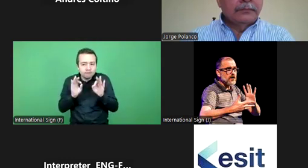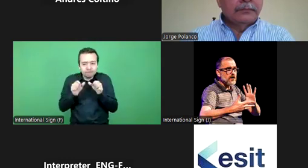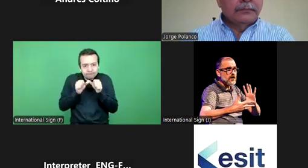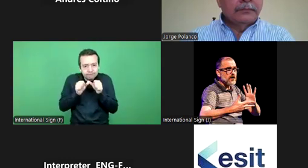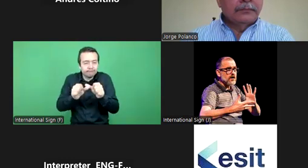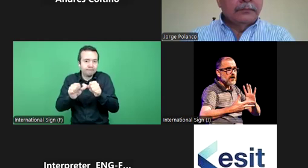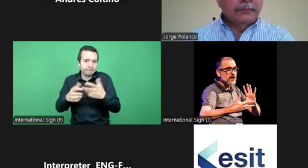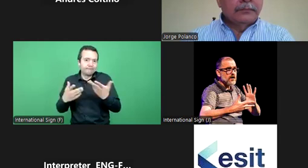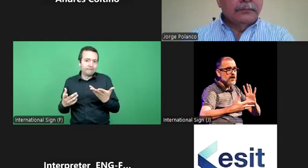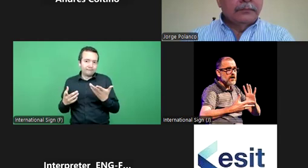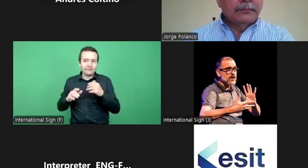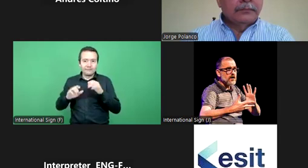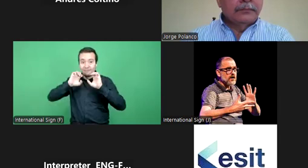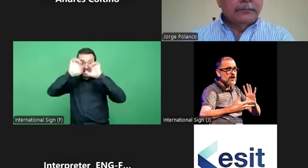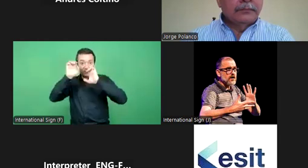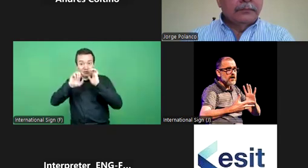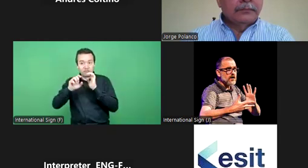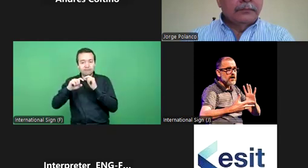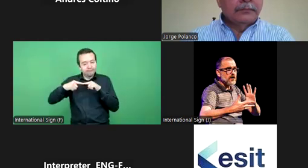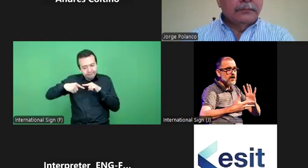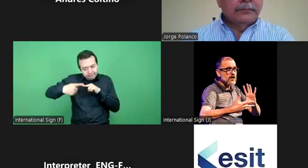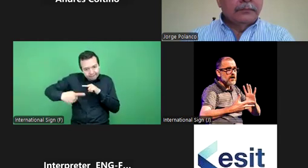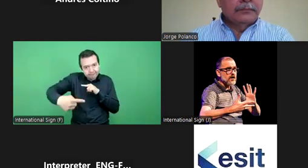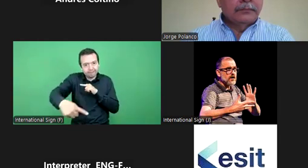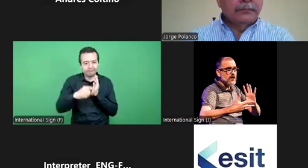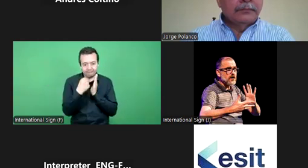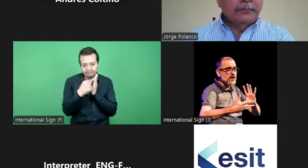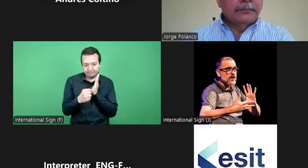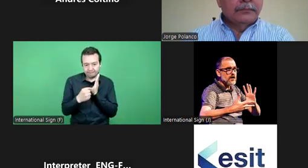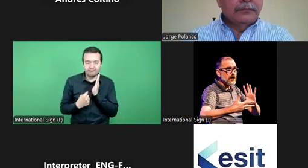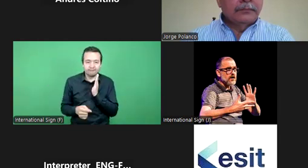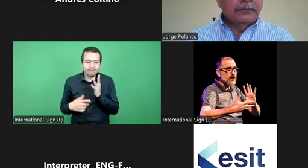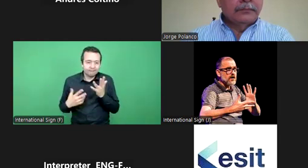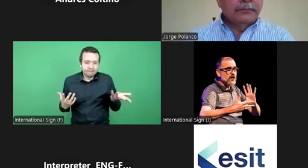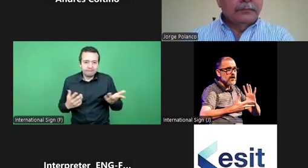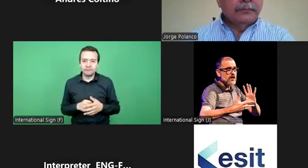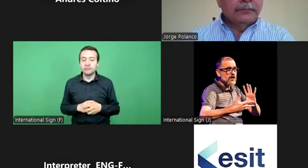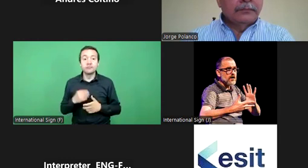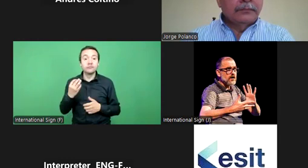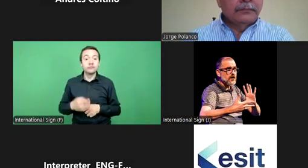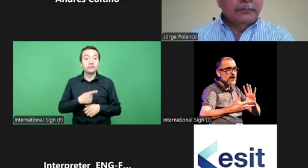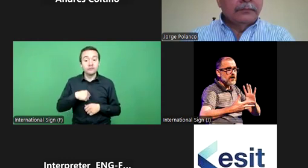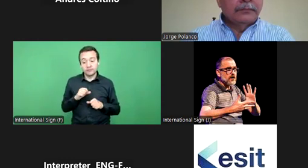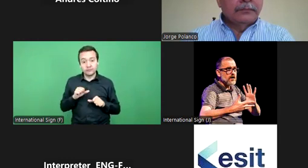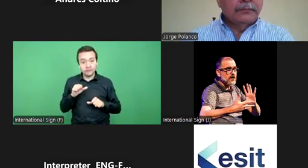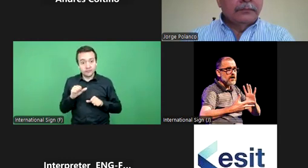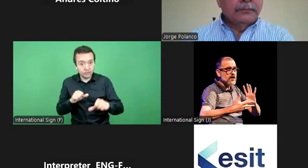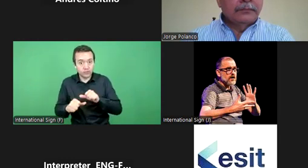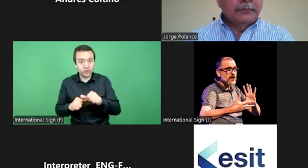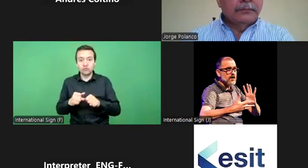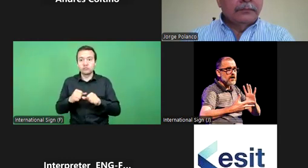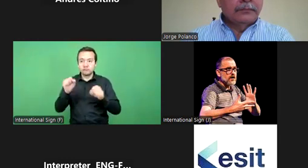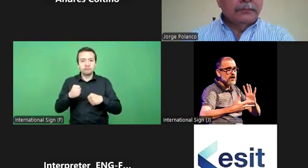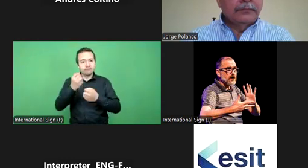same persons who we were accessing to provide the particular guidance and information were also those persons who